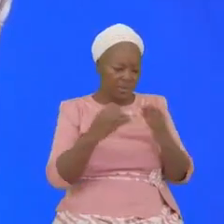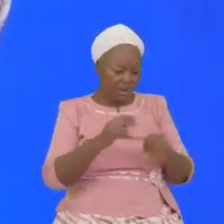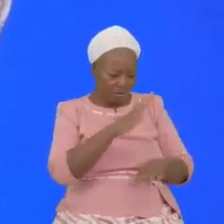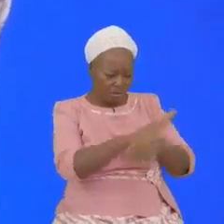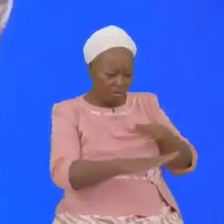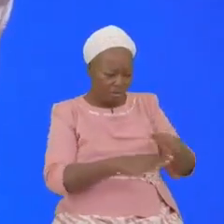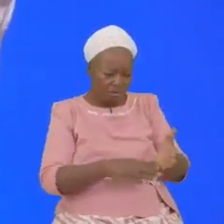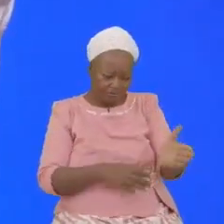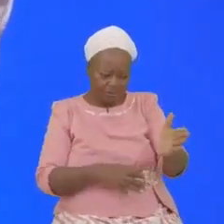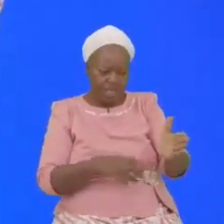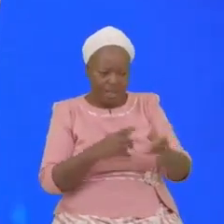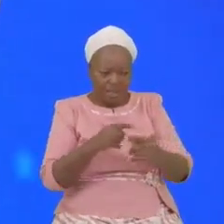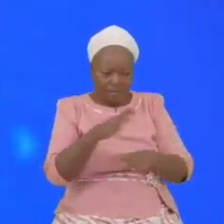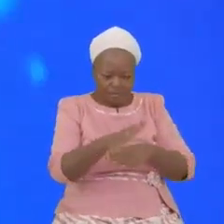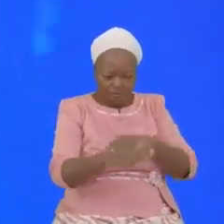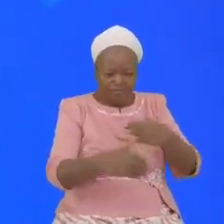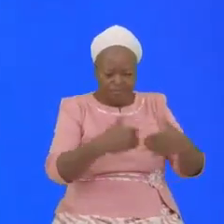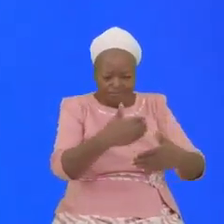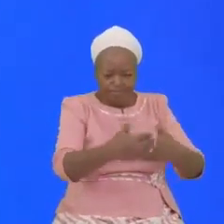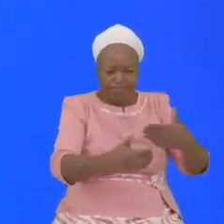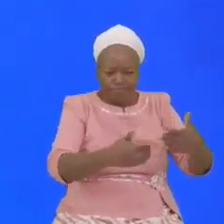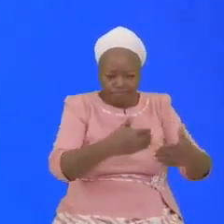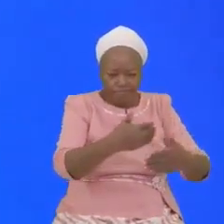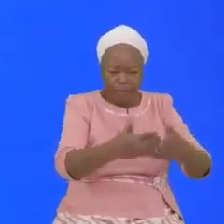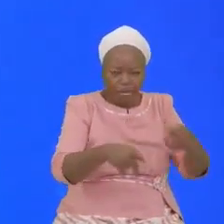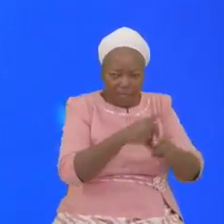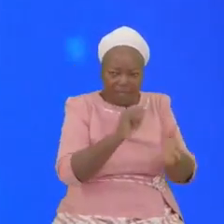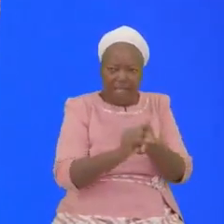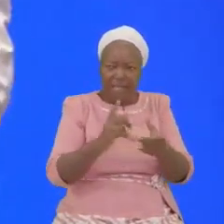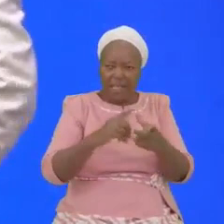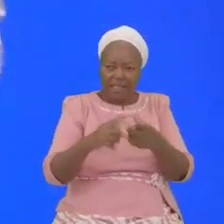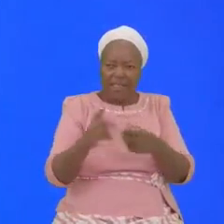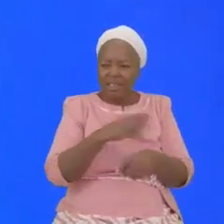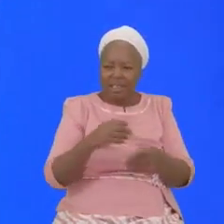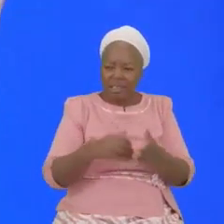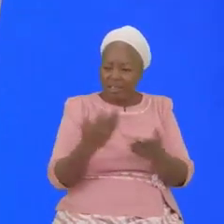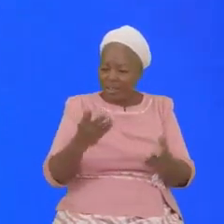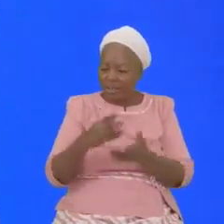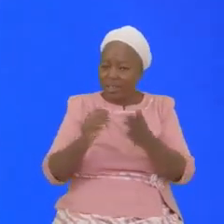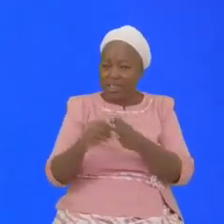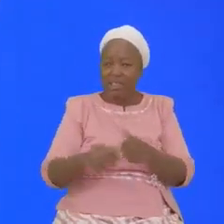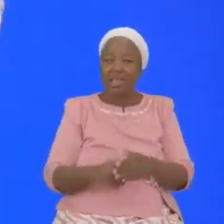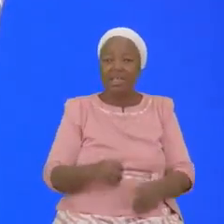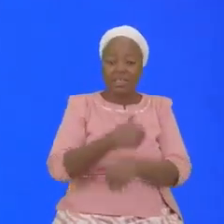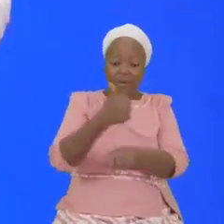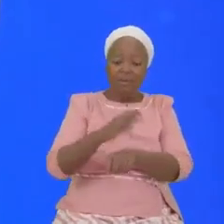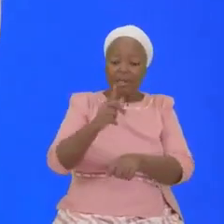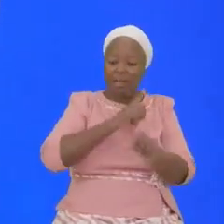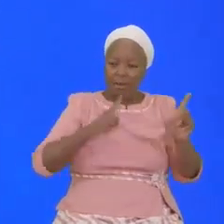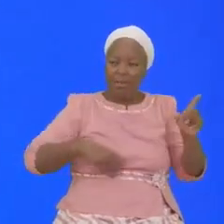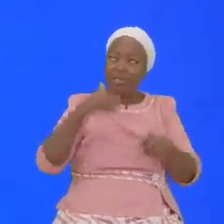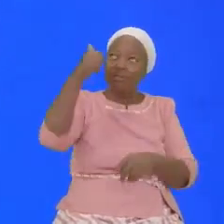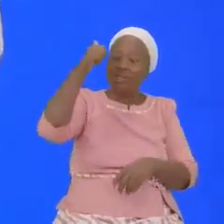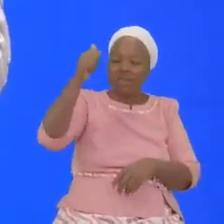it's systematic, and it's progressive, and it is, you know, ordained of God and purposeful. And then all